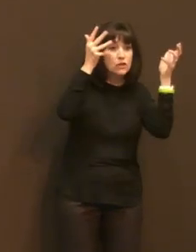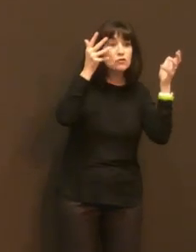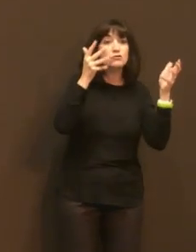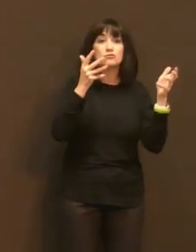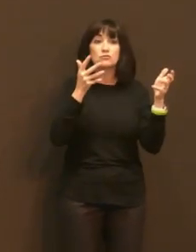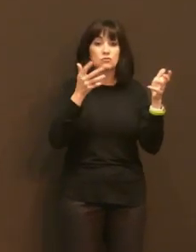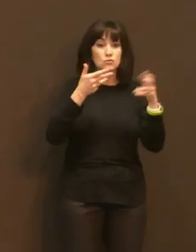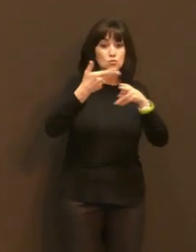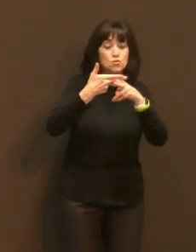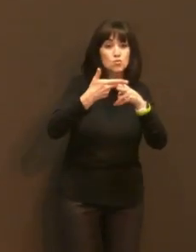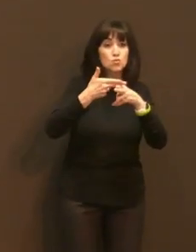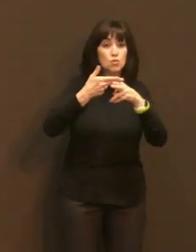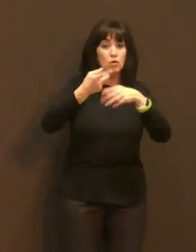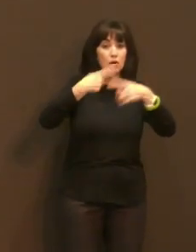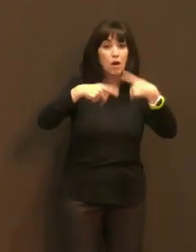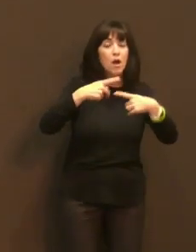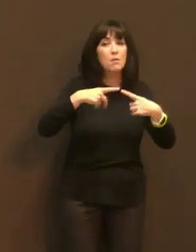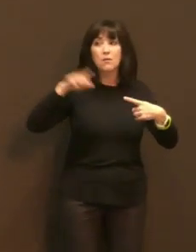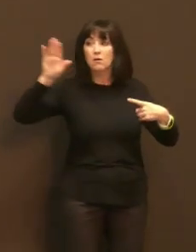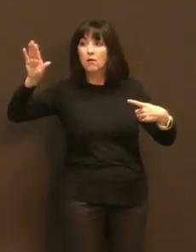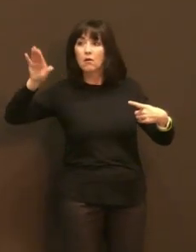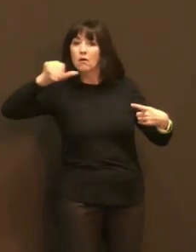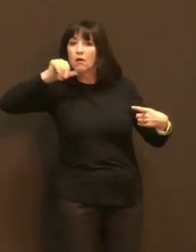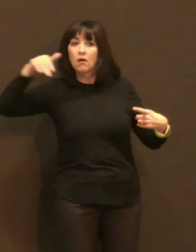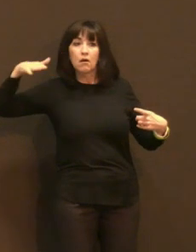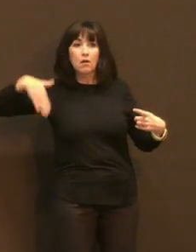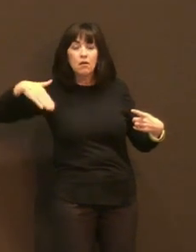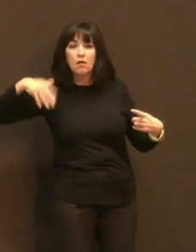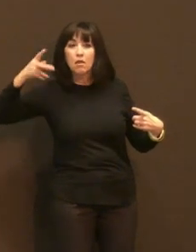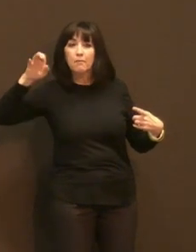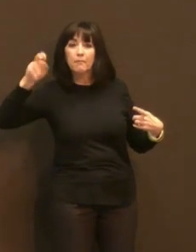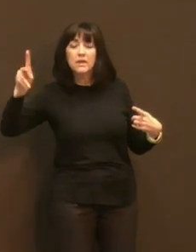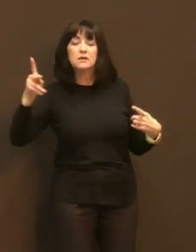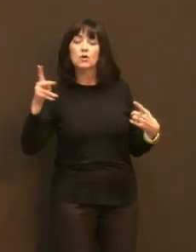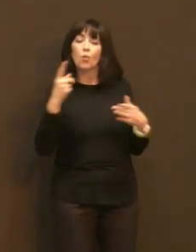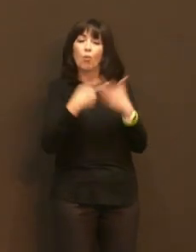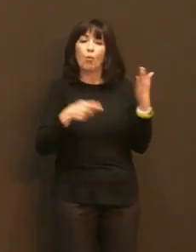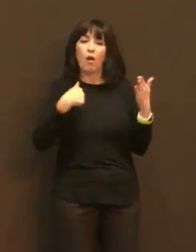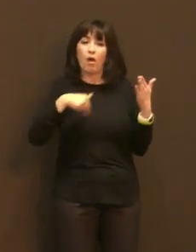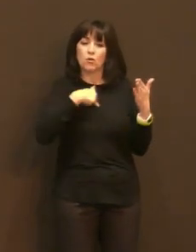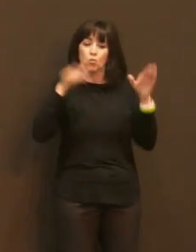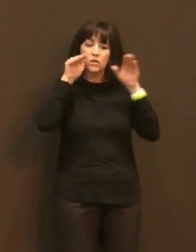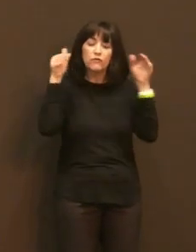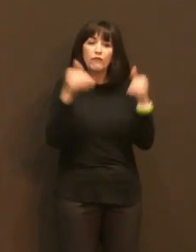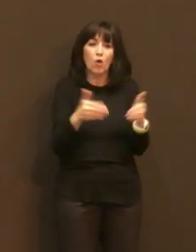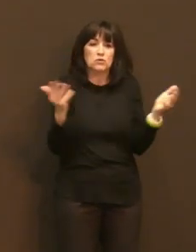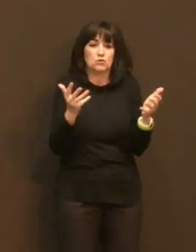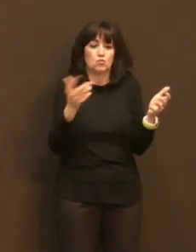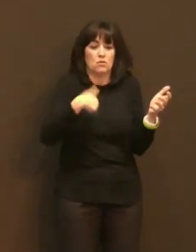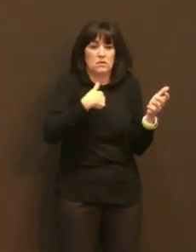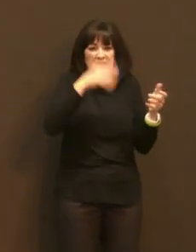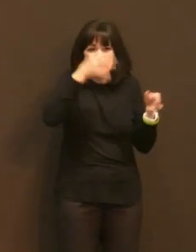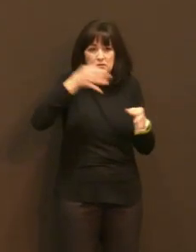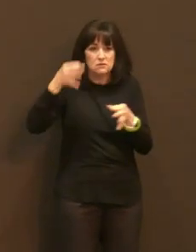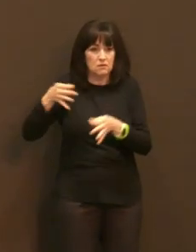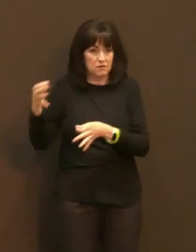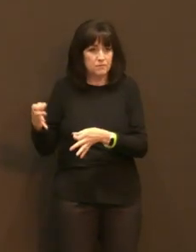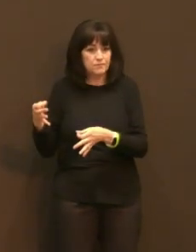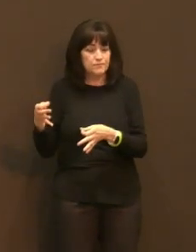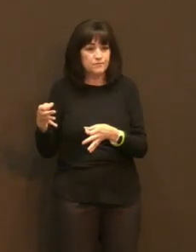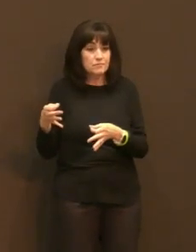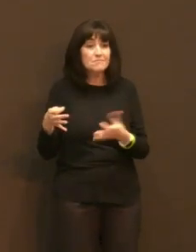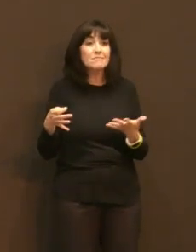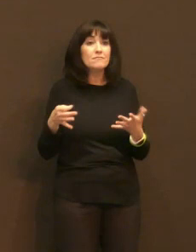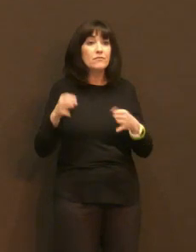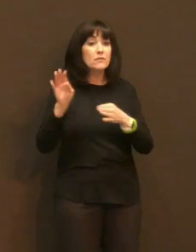start to see the declines, and what are the things you really have to focus on? Every business sector, I think, is a little